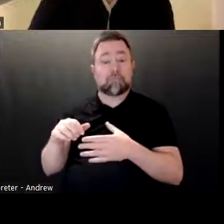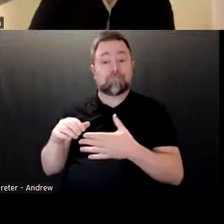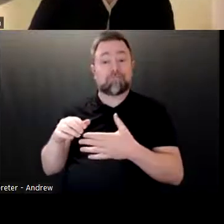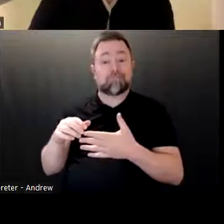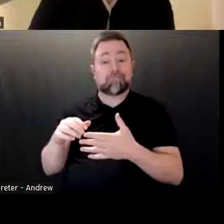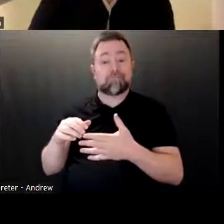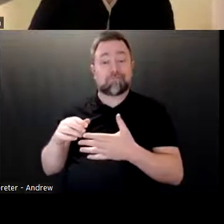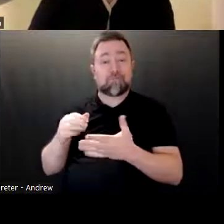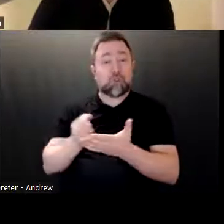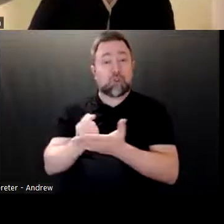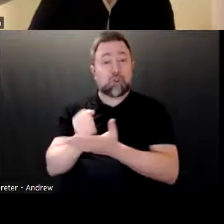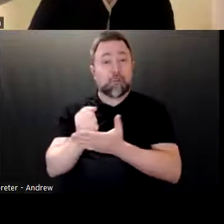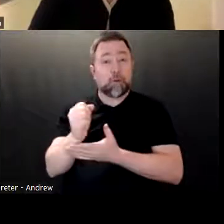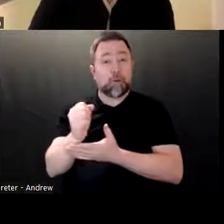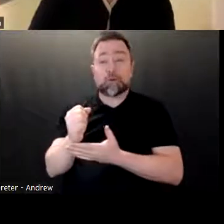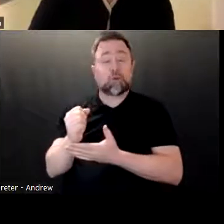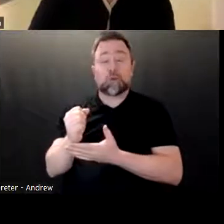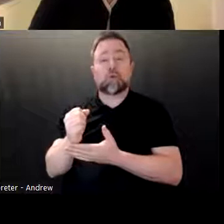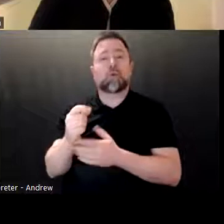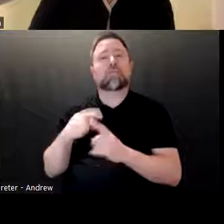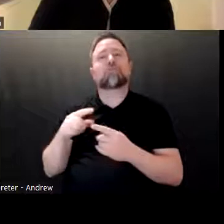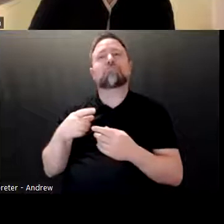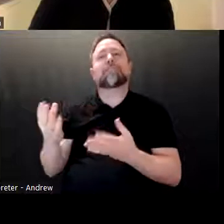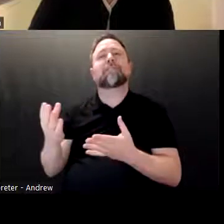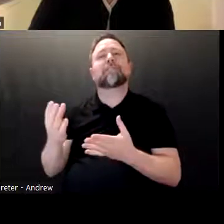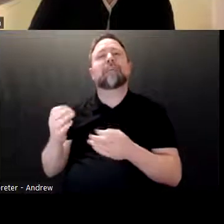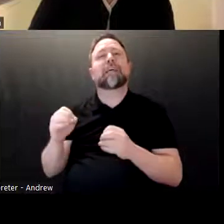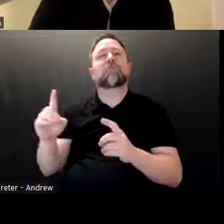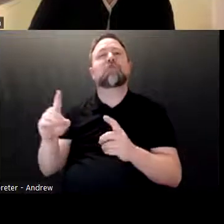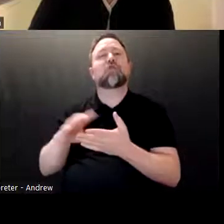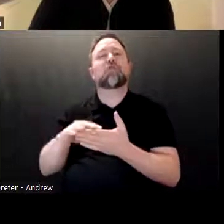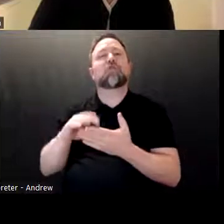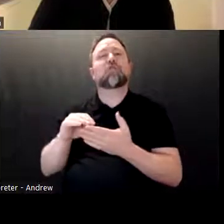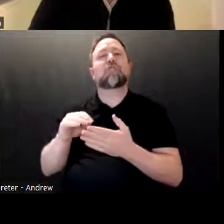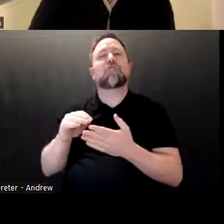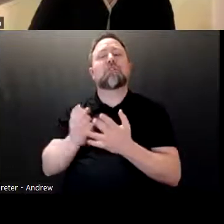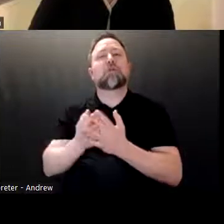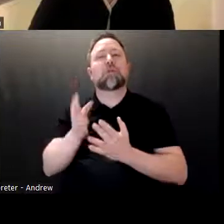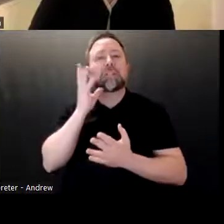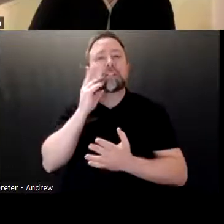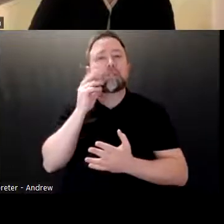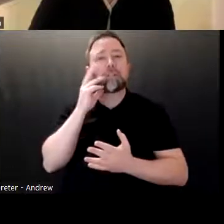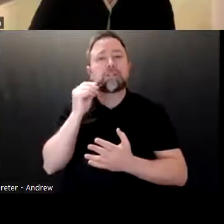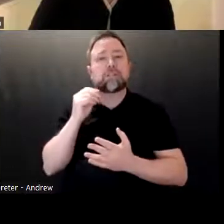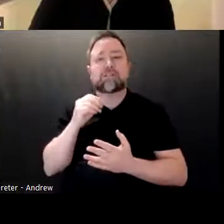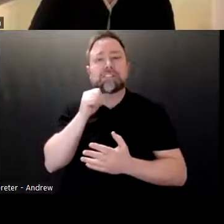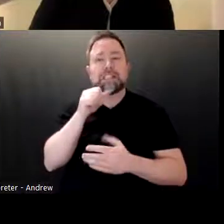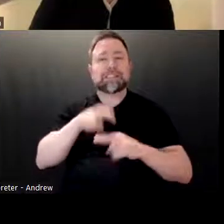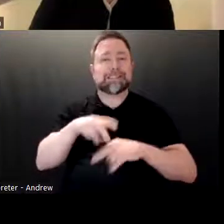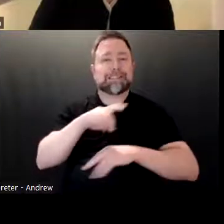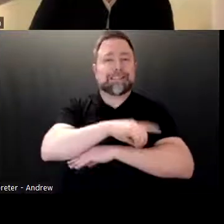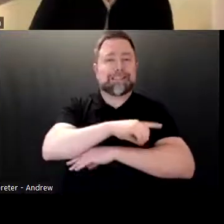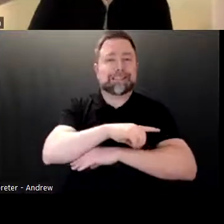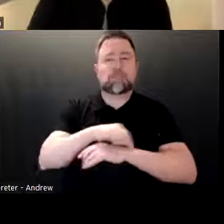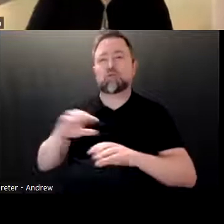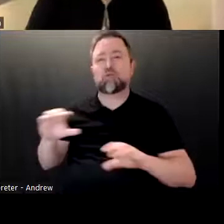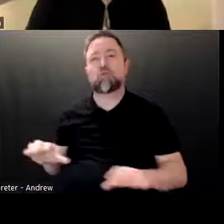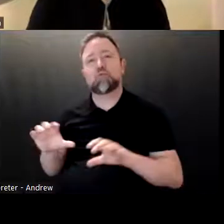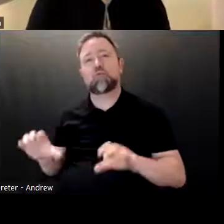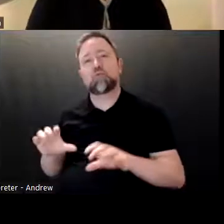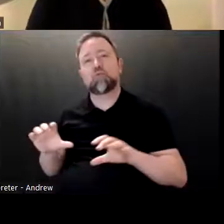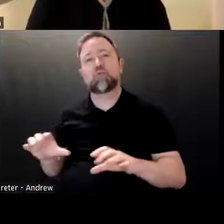they did. And he gained their experience with woodworking, blacksmithing, and drawing, kind of manual crafts. But